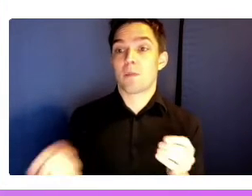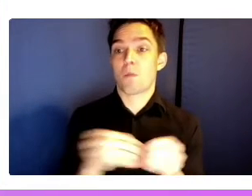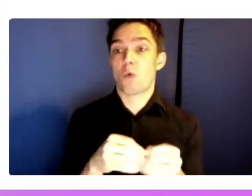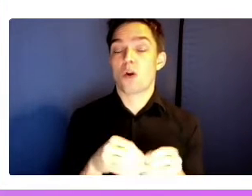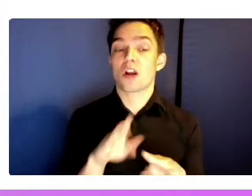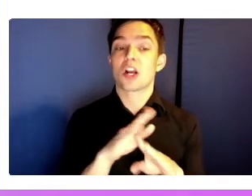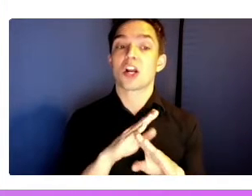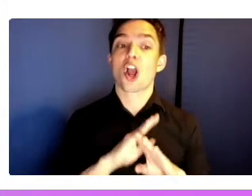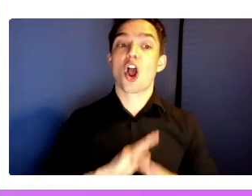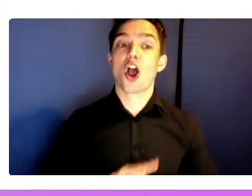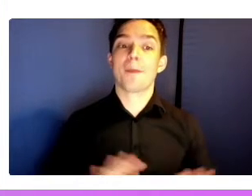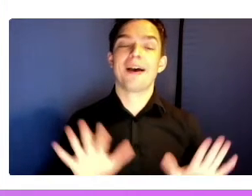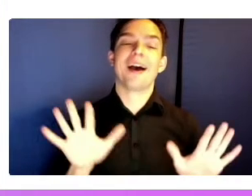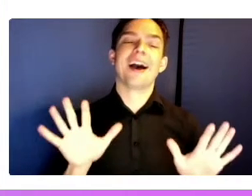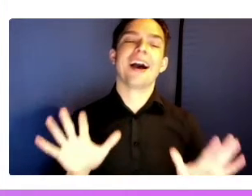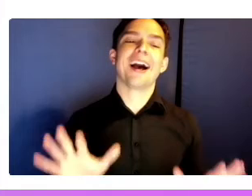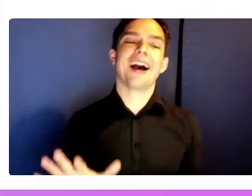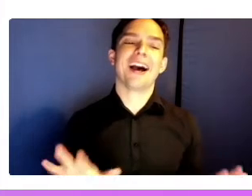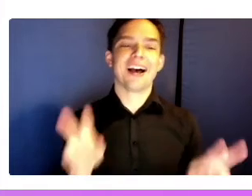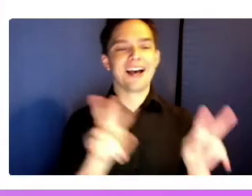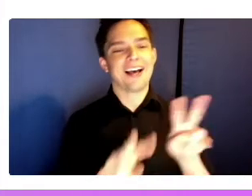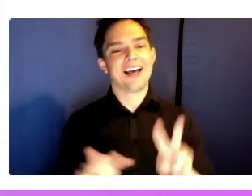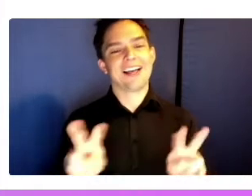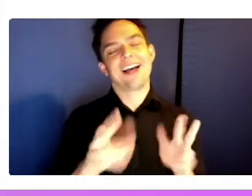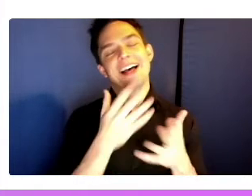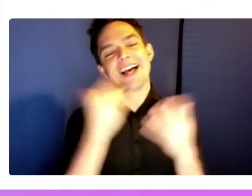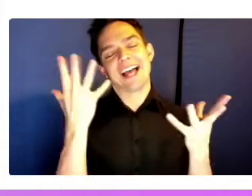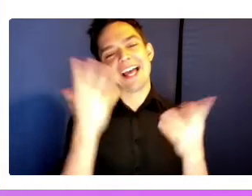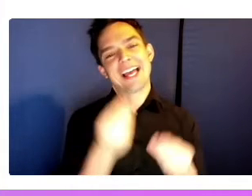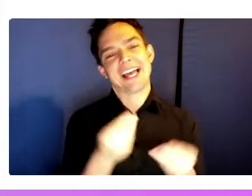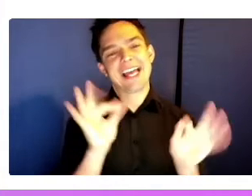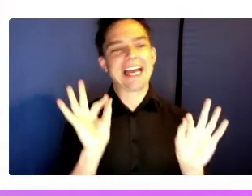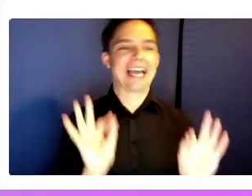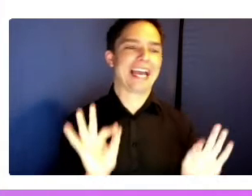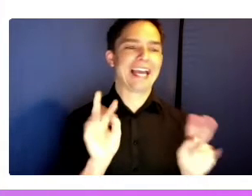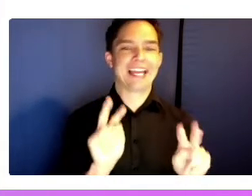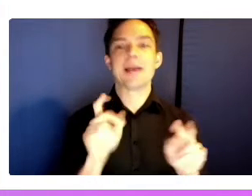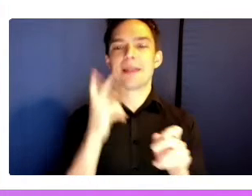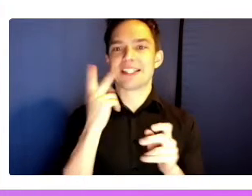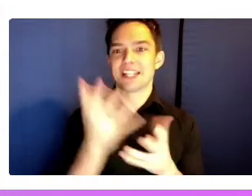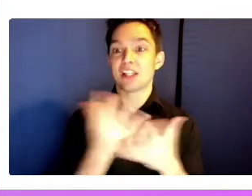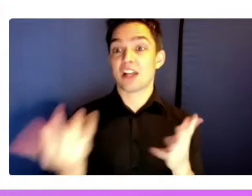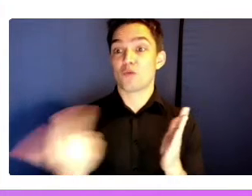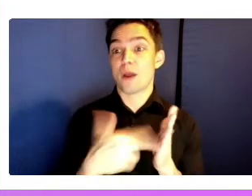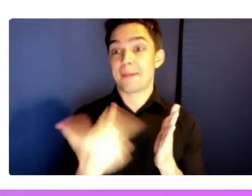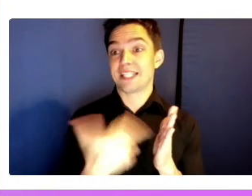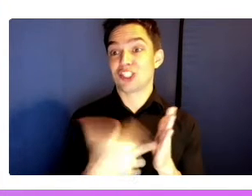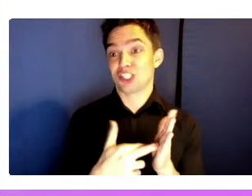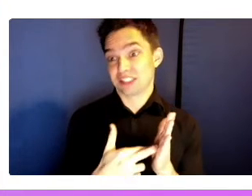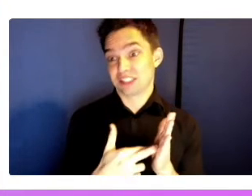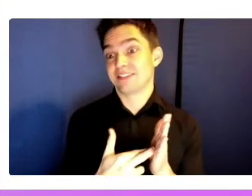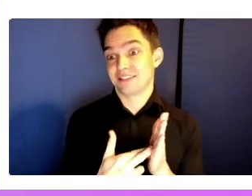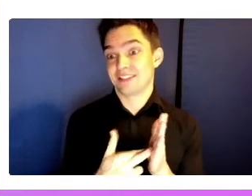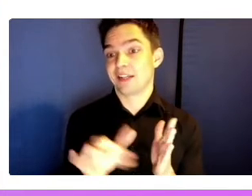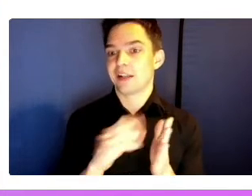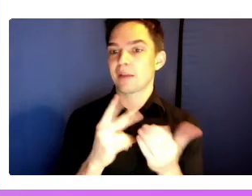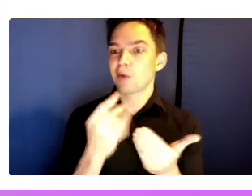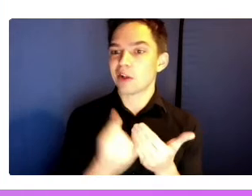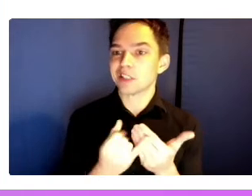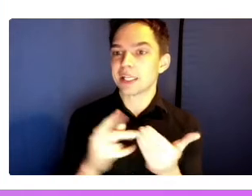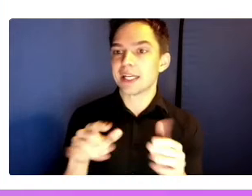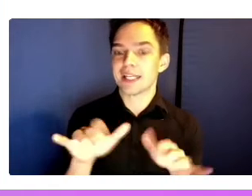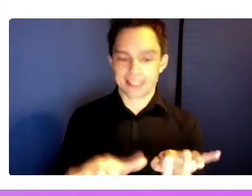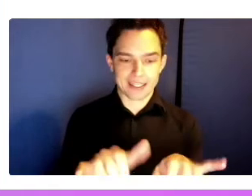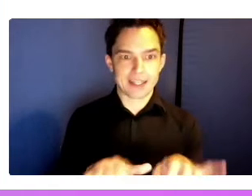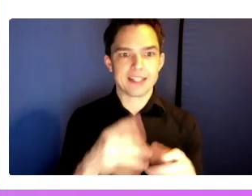calm. This is great. But I can see a lot of repetition, like all the project keys